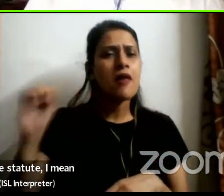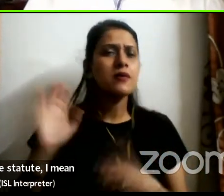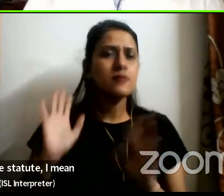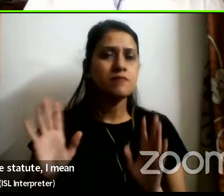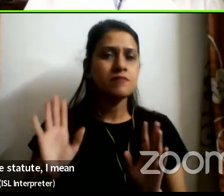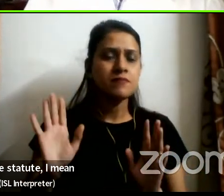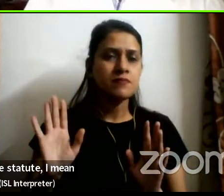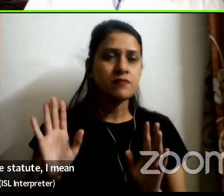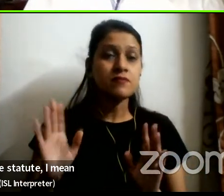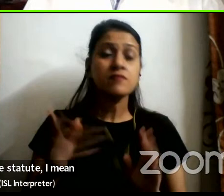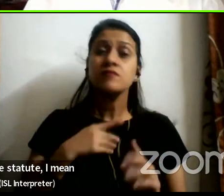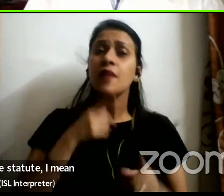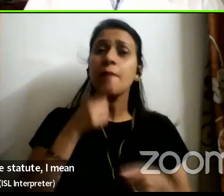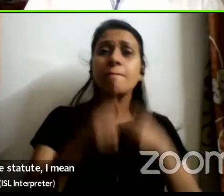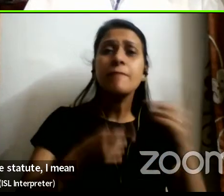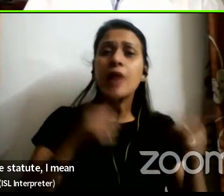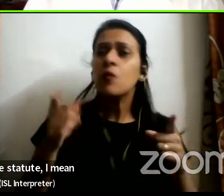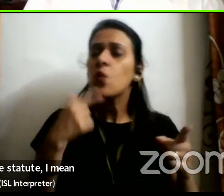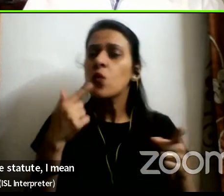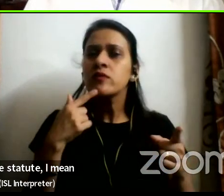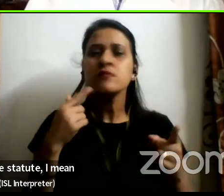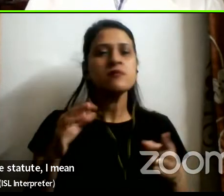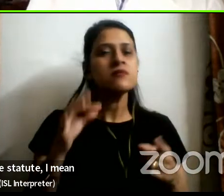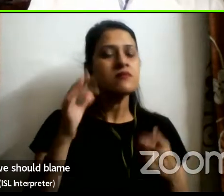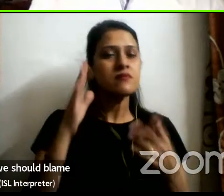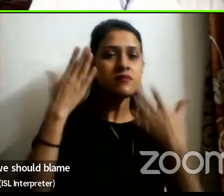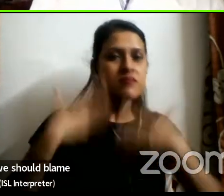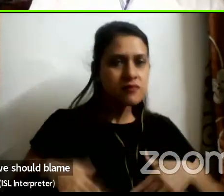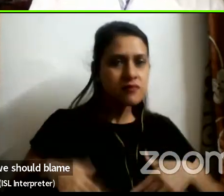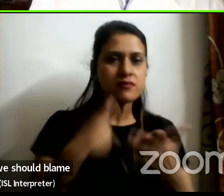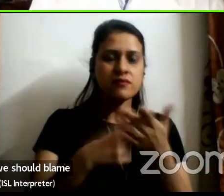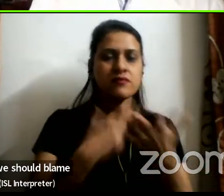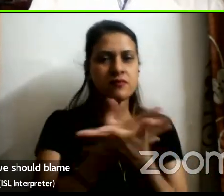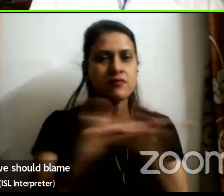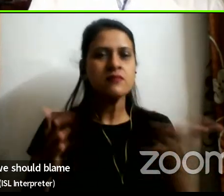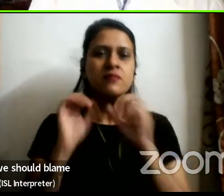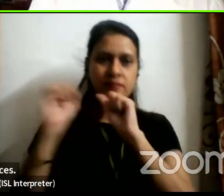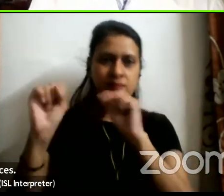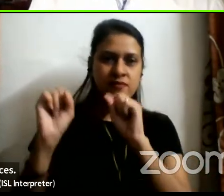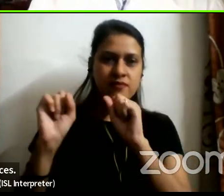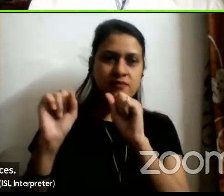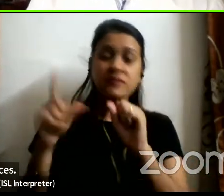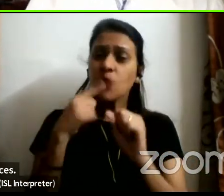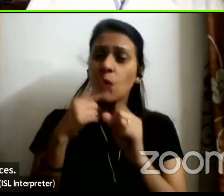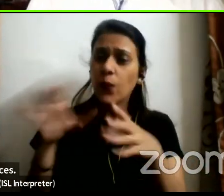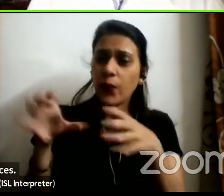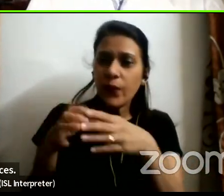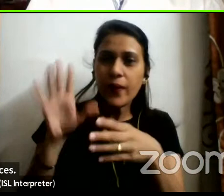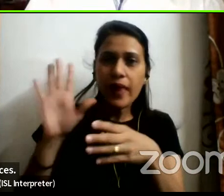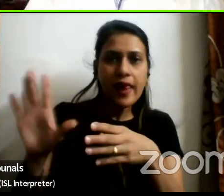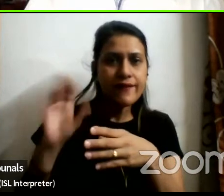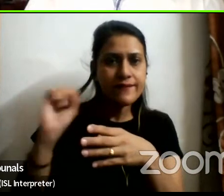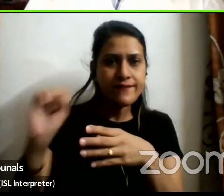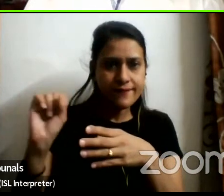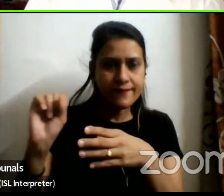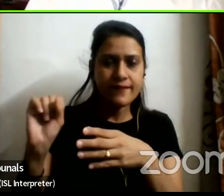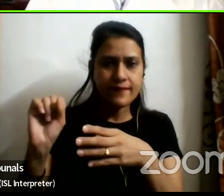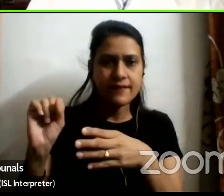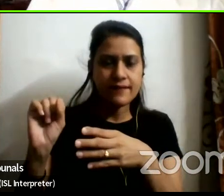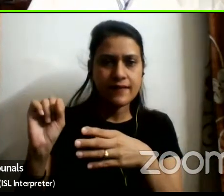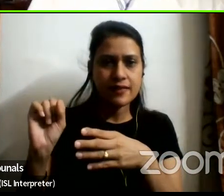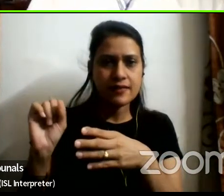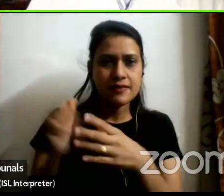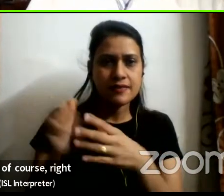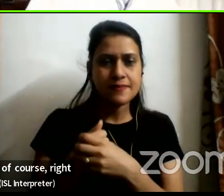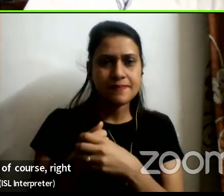blame all of these human resources who are sitting in these tribunals and courts, right? And therefore, I